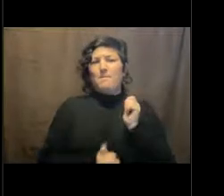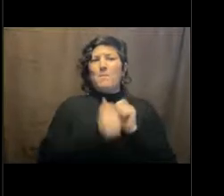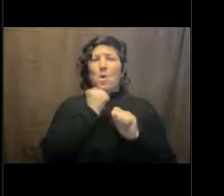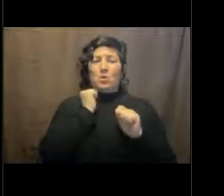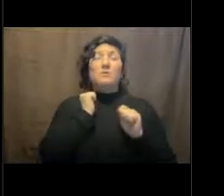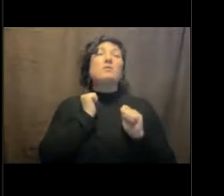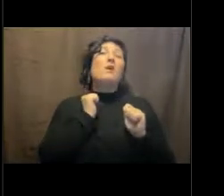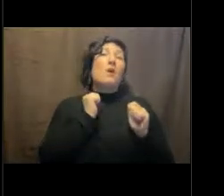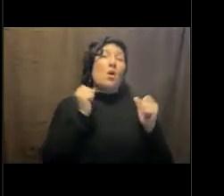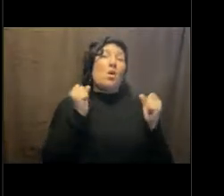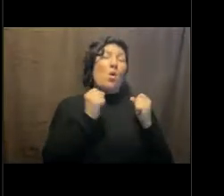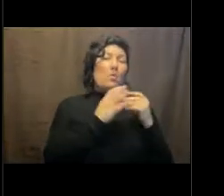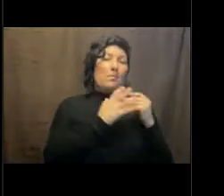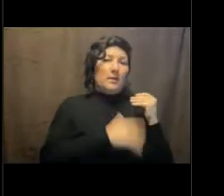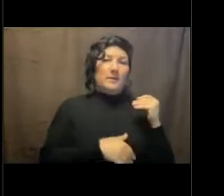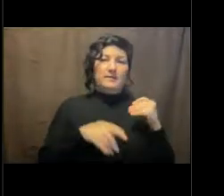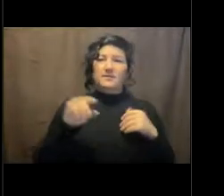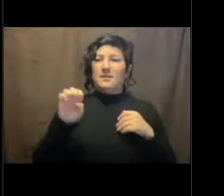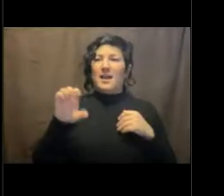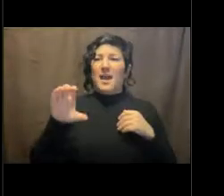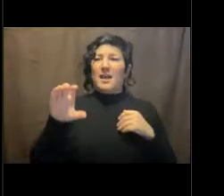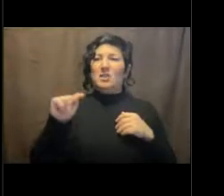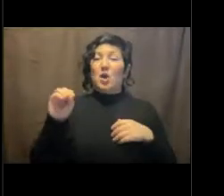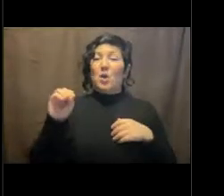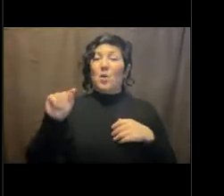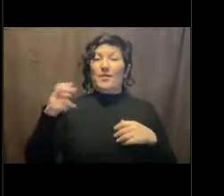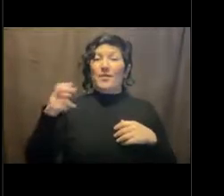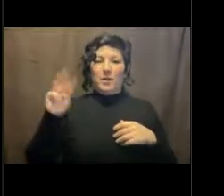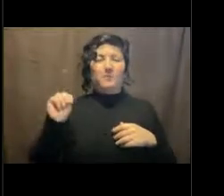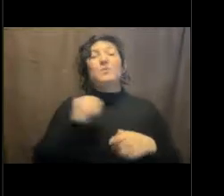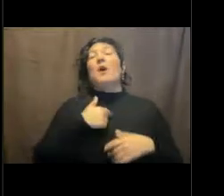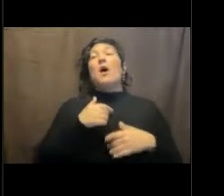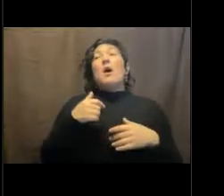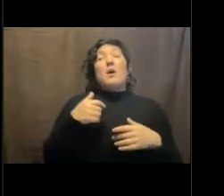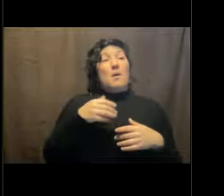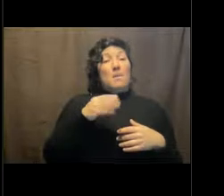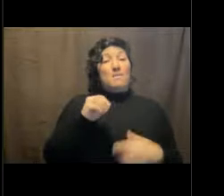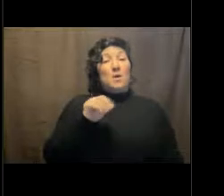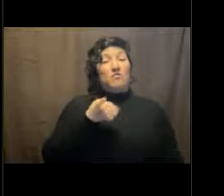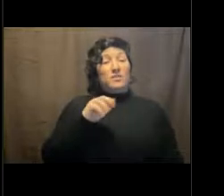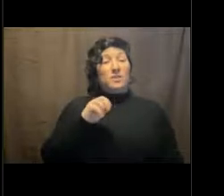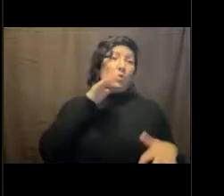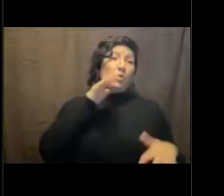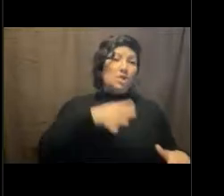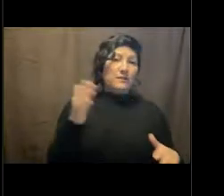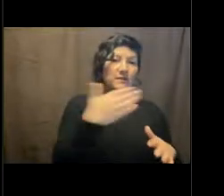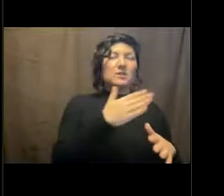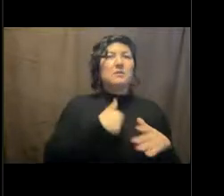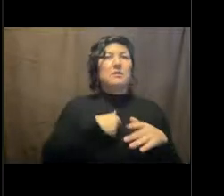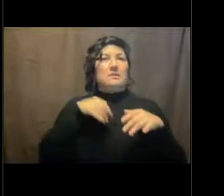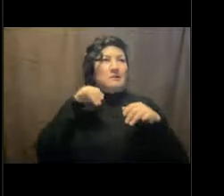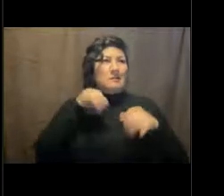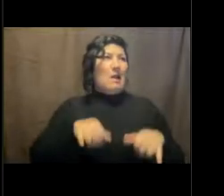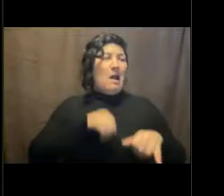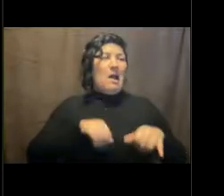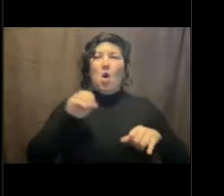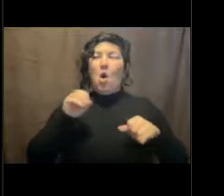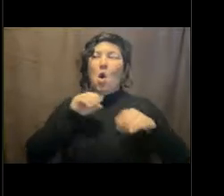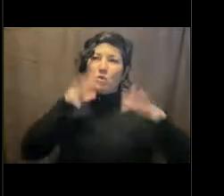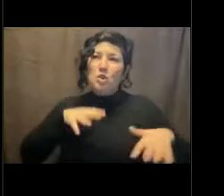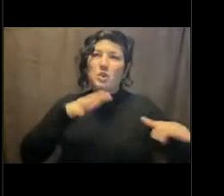different, marine fish have to, they spend all their life in the ocean. They have to lay their eggs in the ocean. They spawn in the ocean. Sea